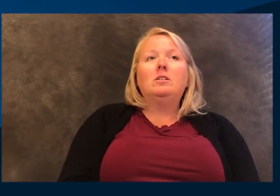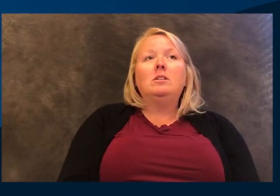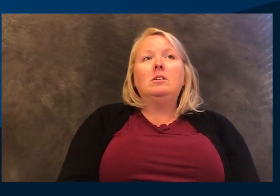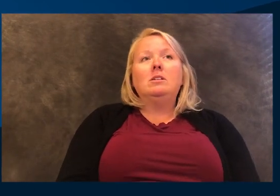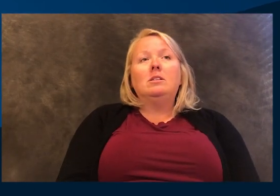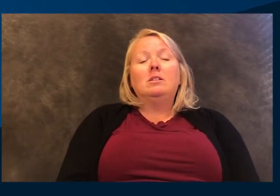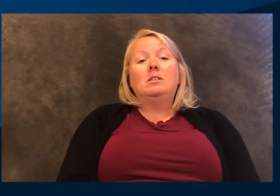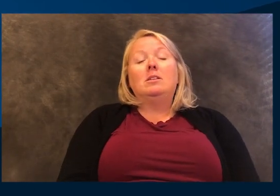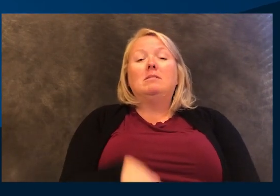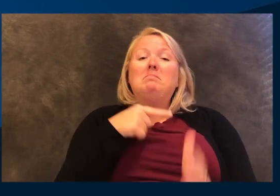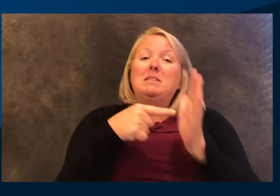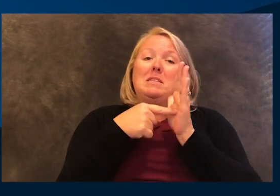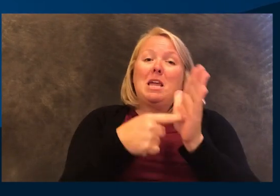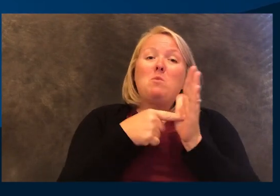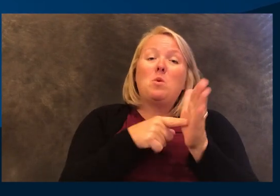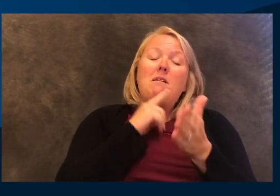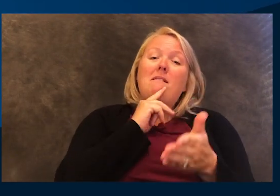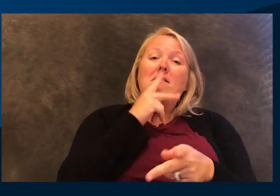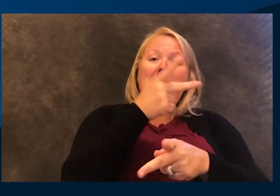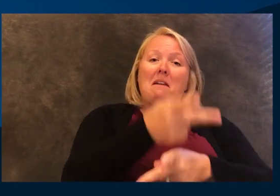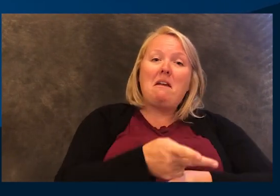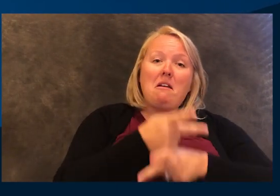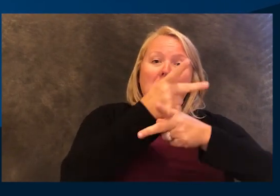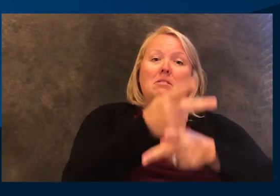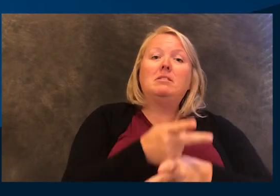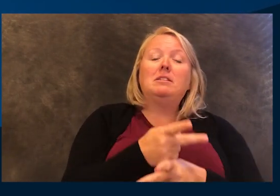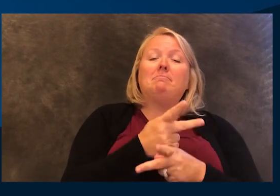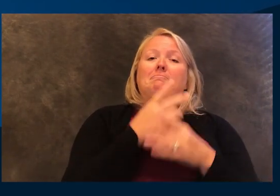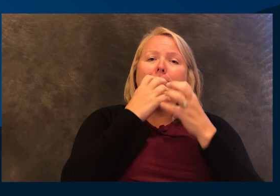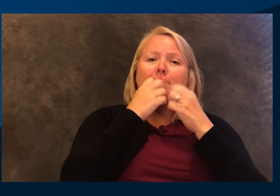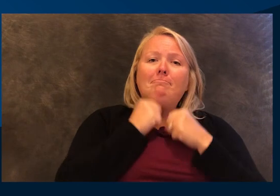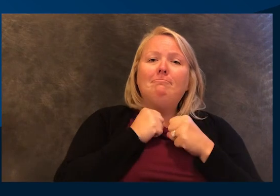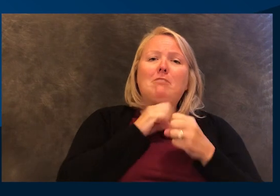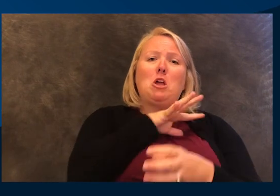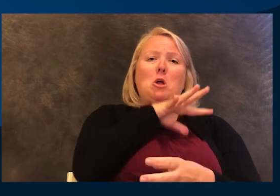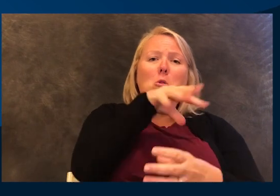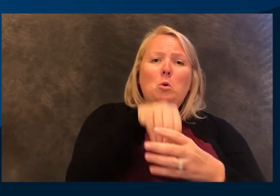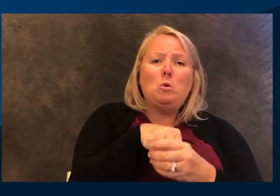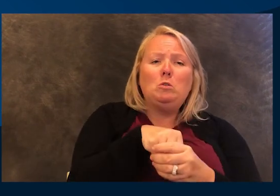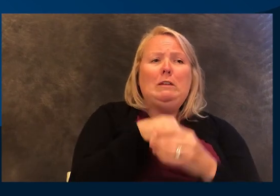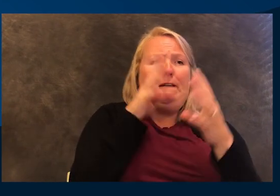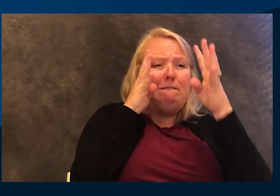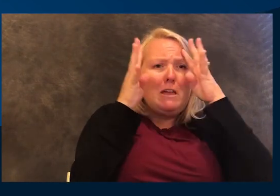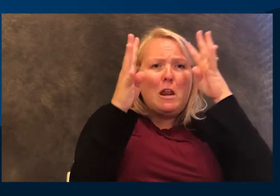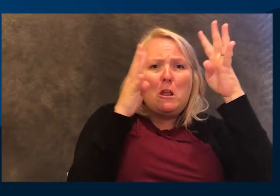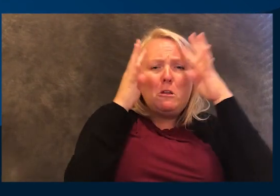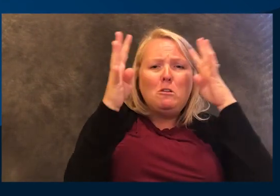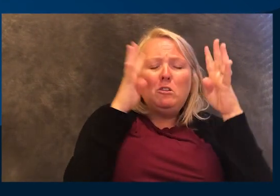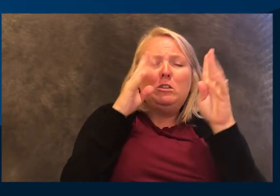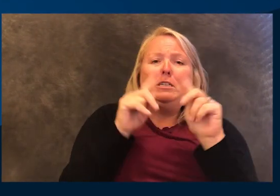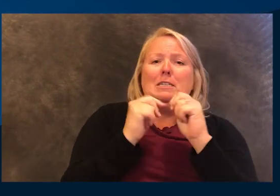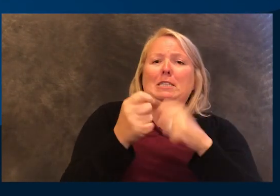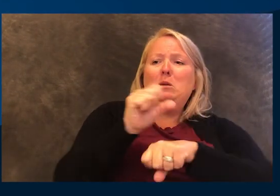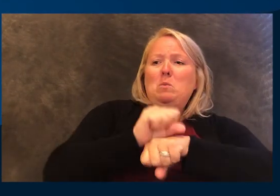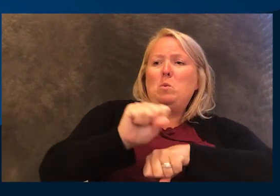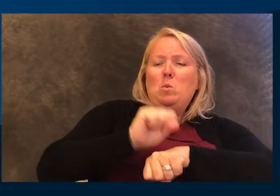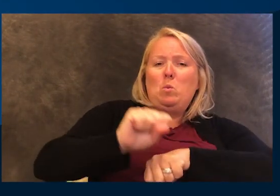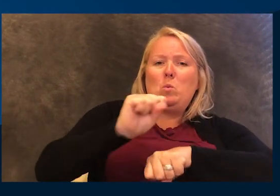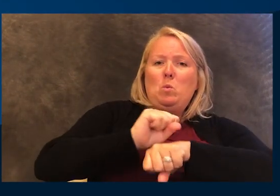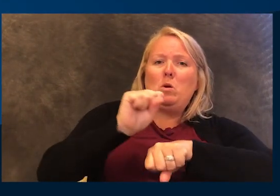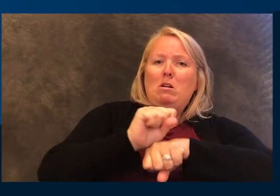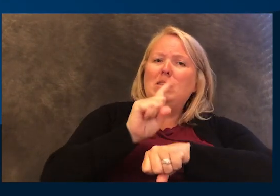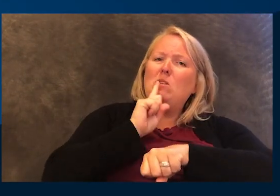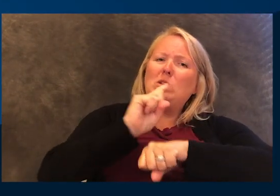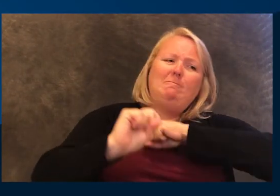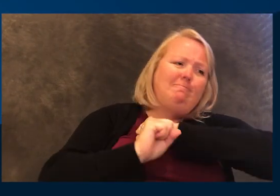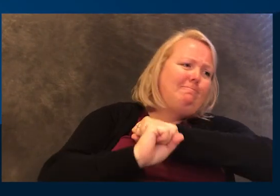demonstrations of caring, integrity, inclusion, innovation, and teamwork that have sustained us over the last